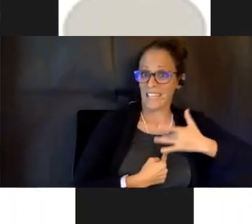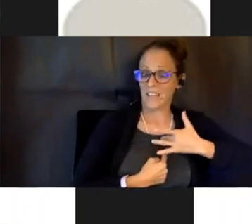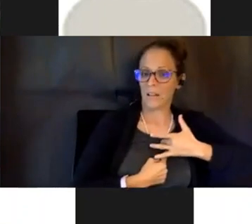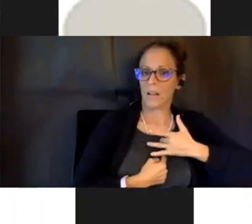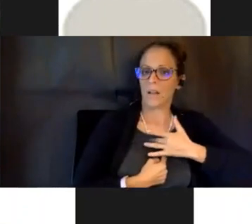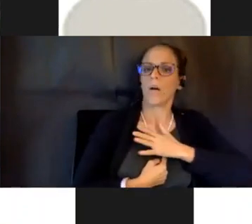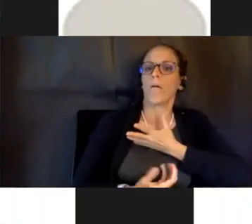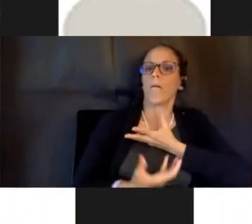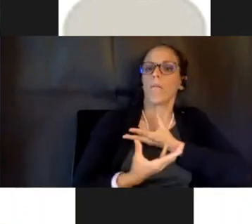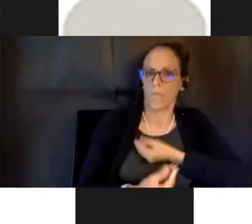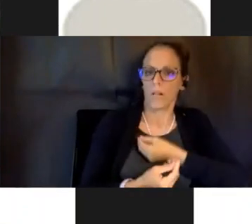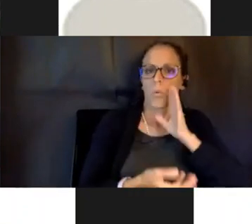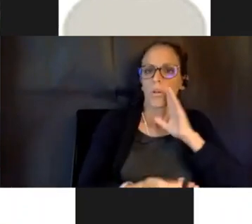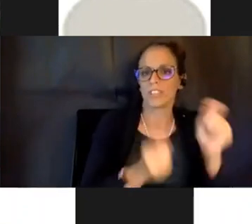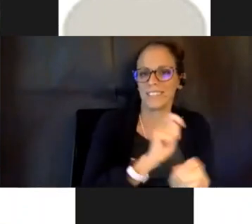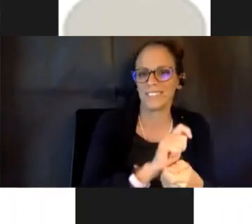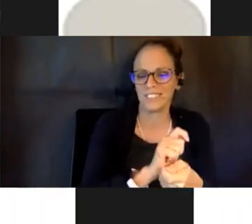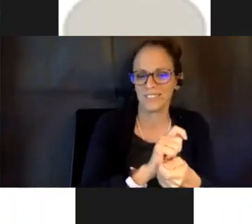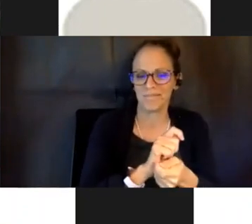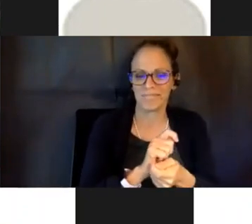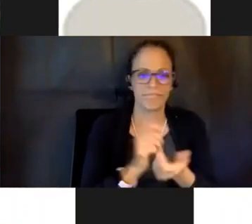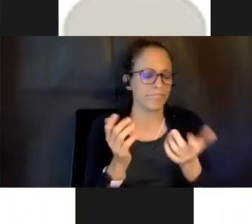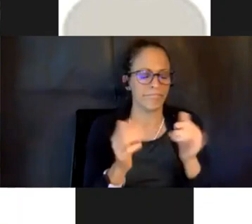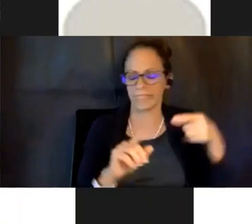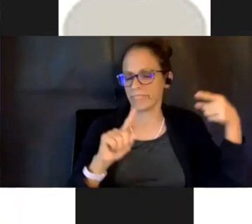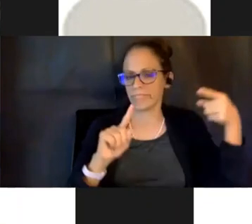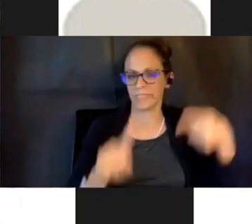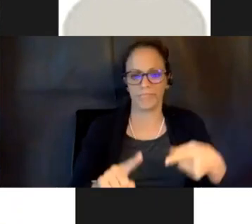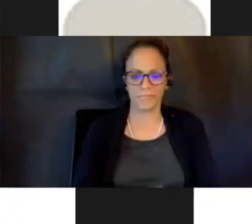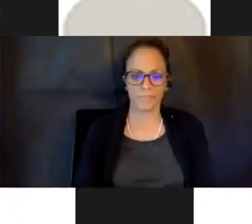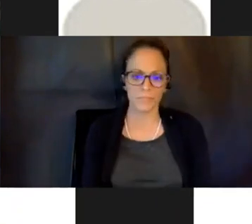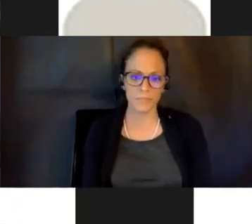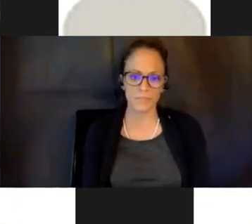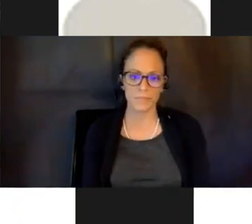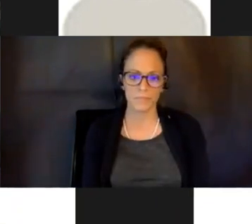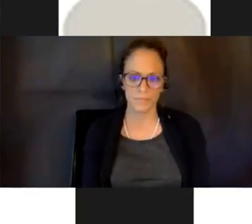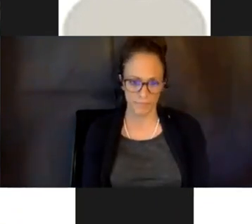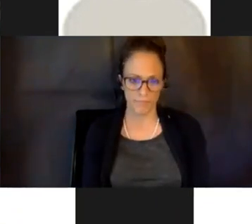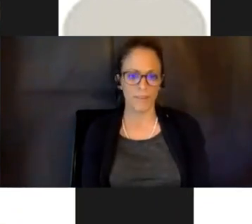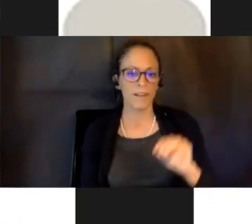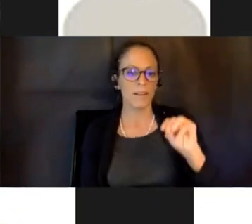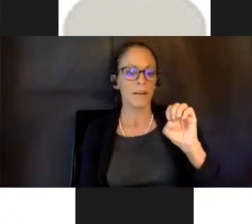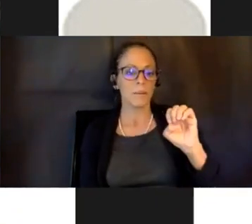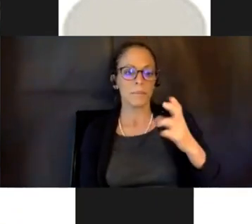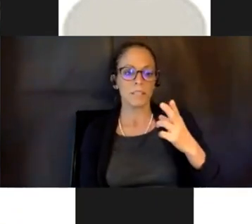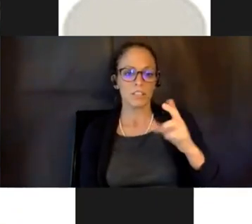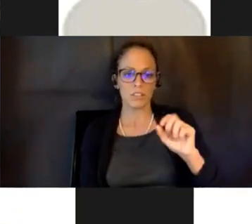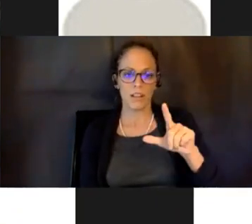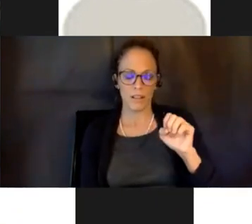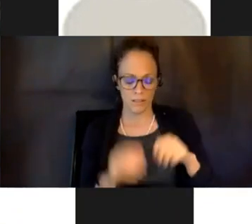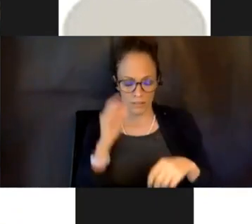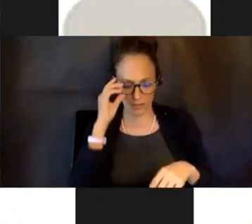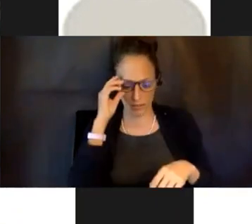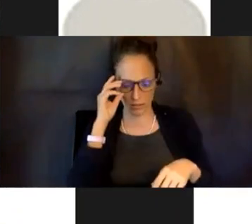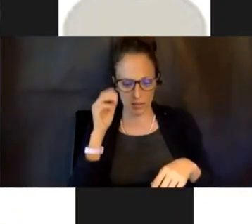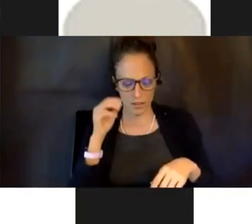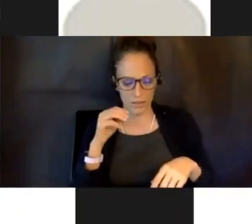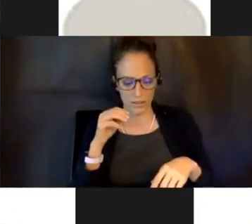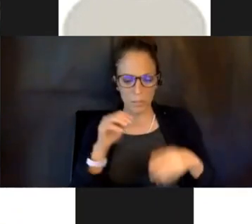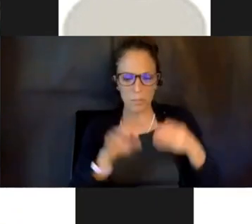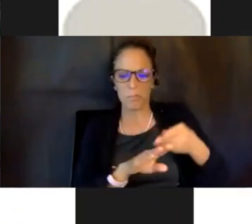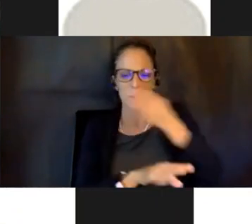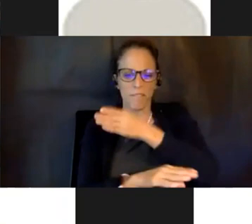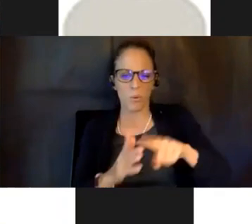before we came on. Yep. It's about, you know, different ways of knowing and how you connect the lived experiences and the